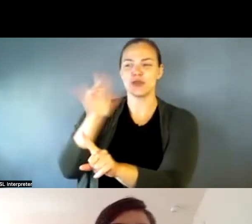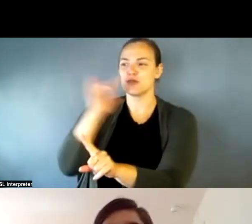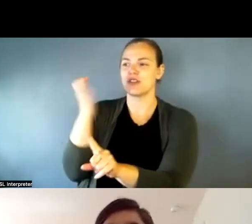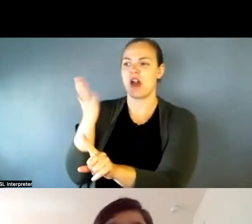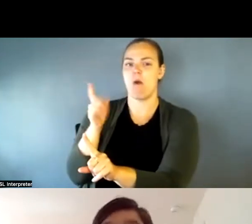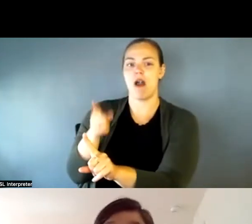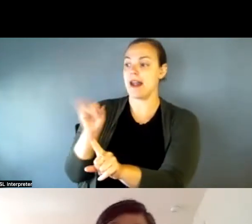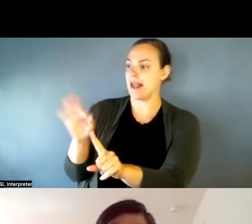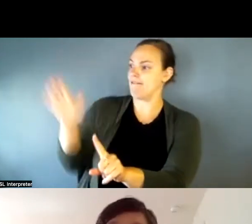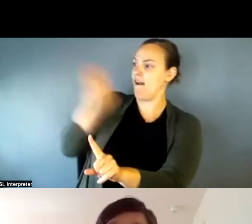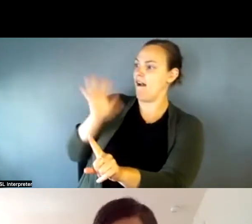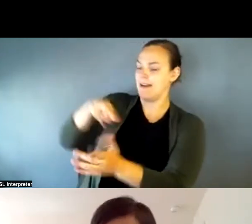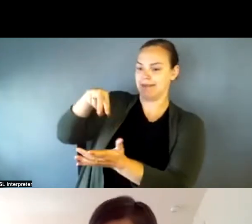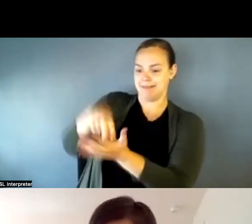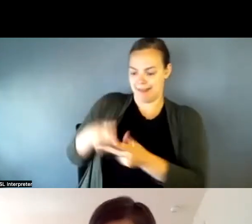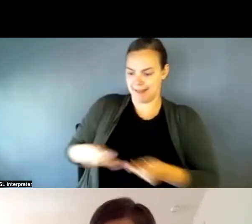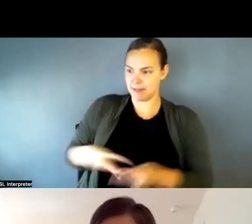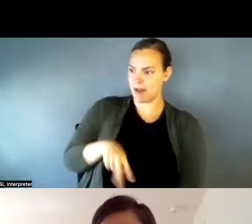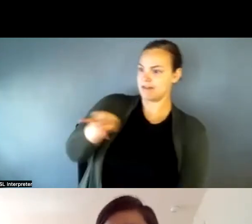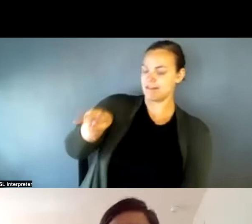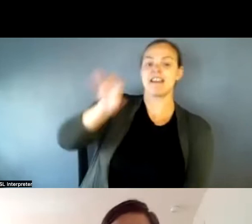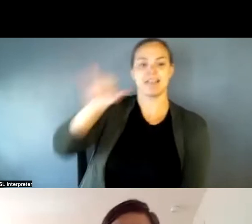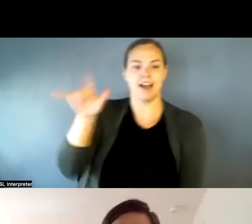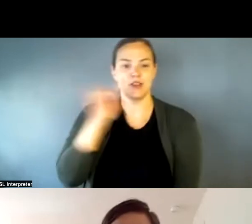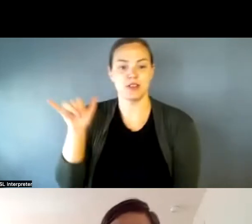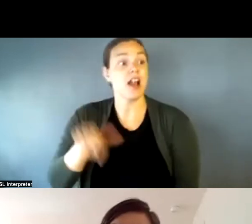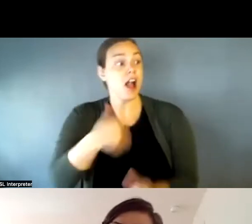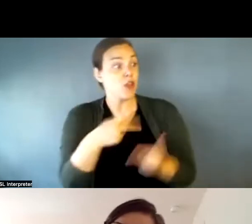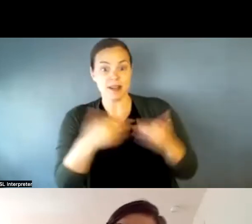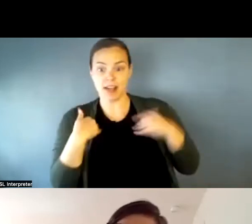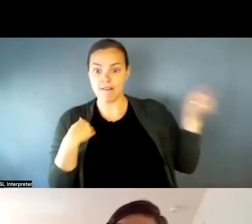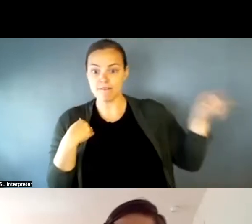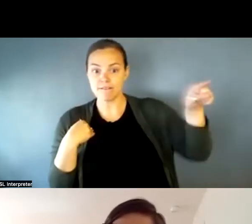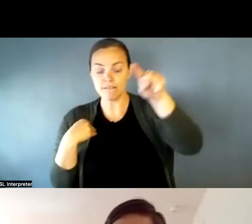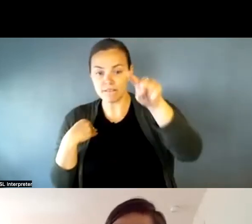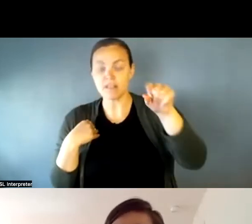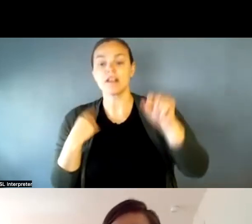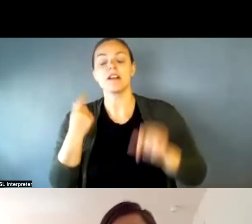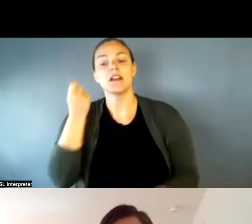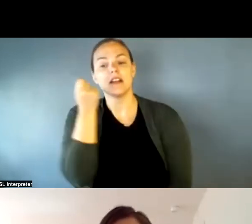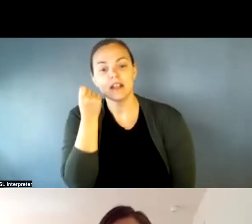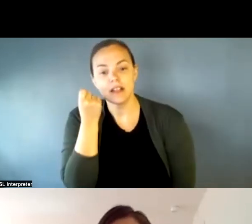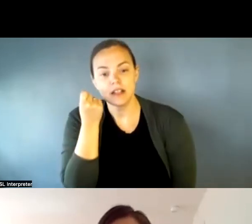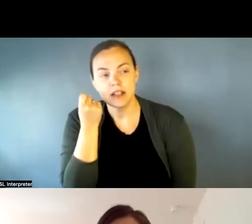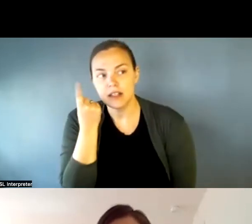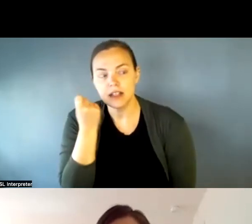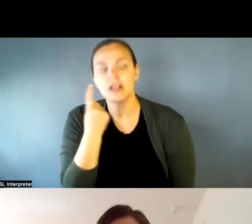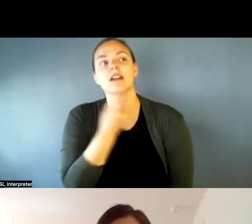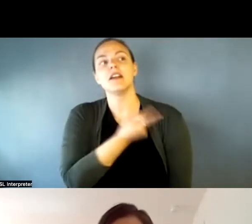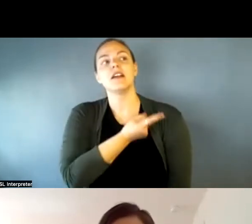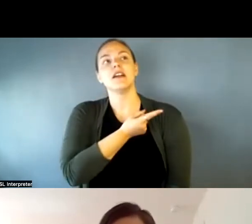or what still exists in other places, but not as necessarily a way to